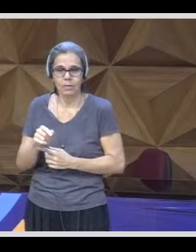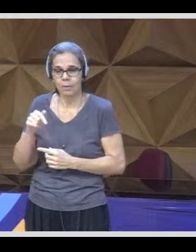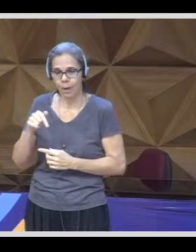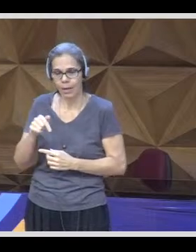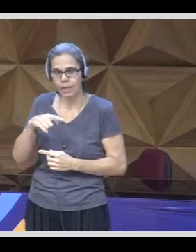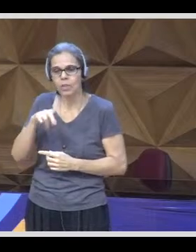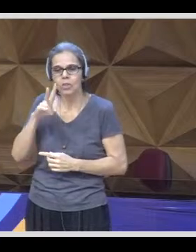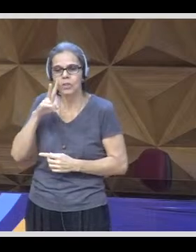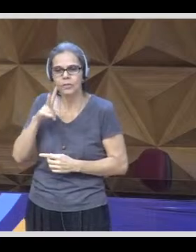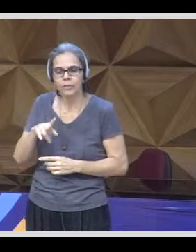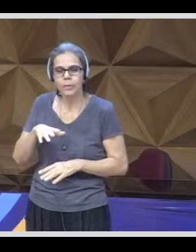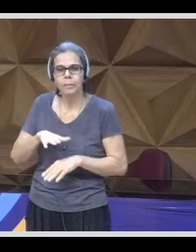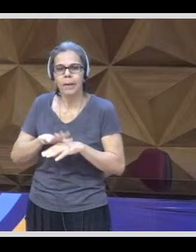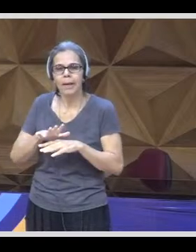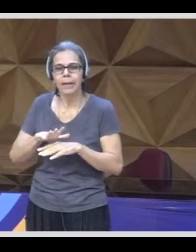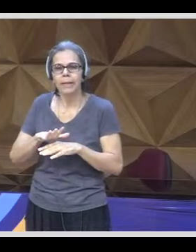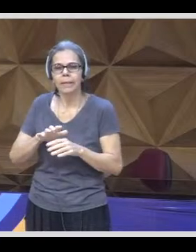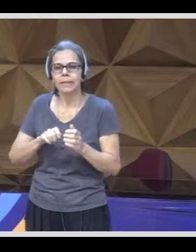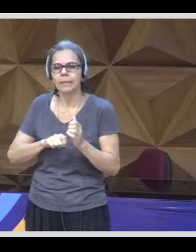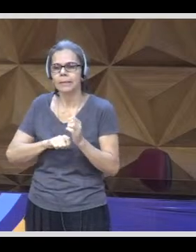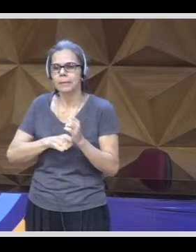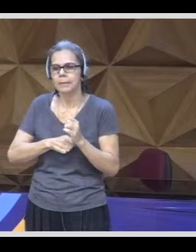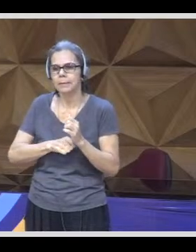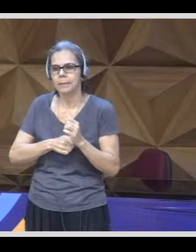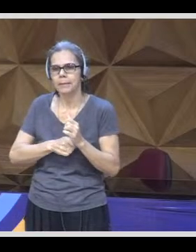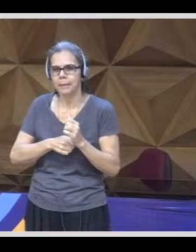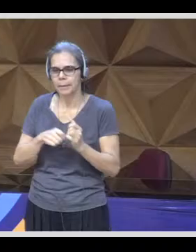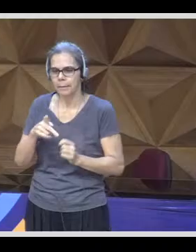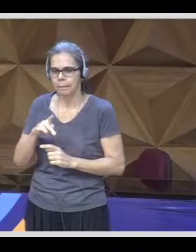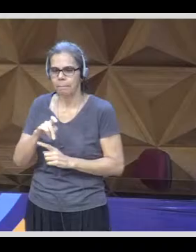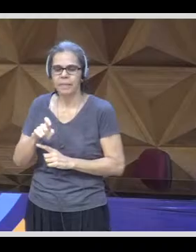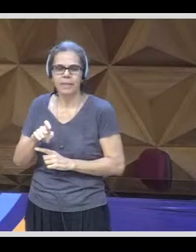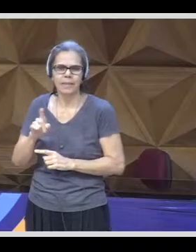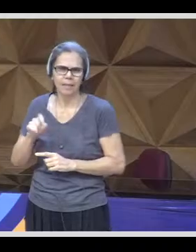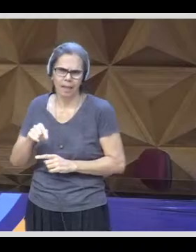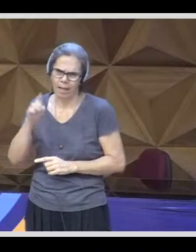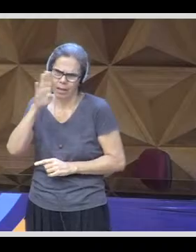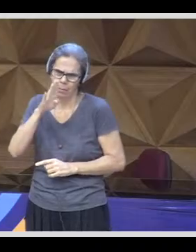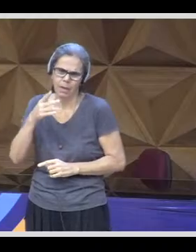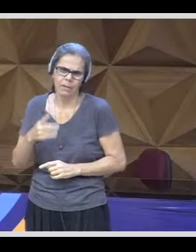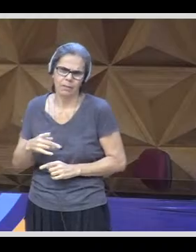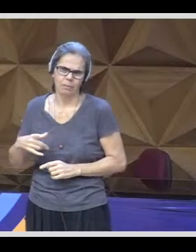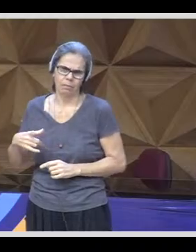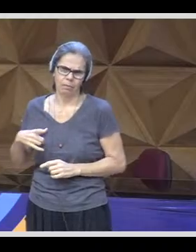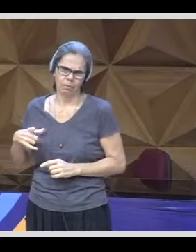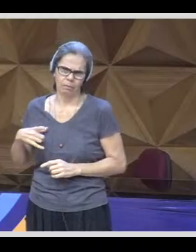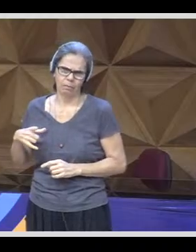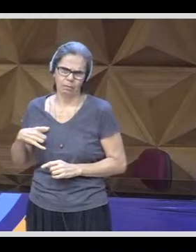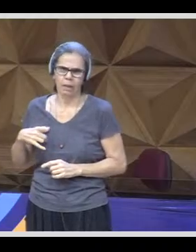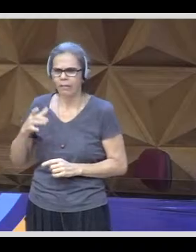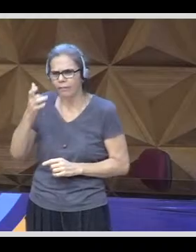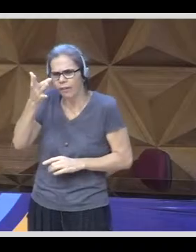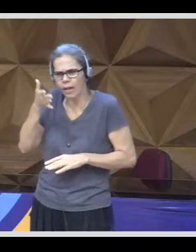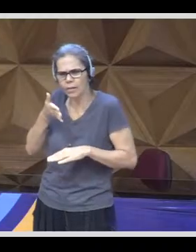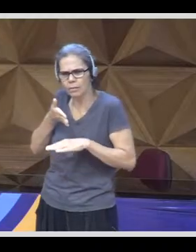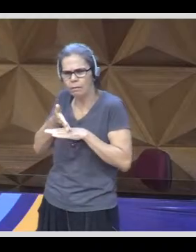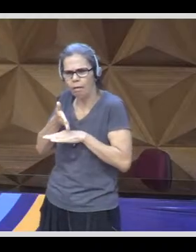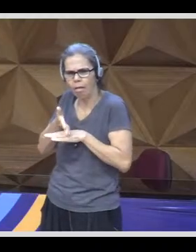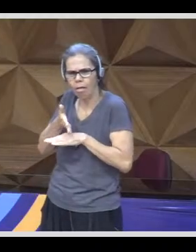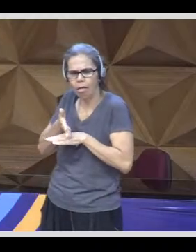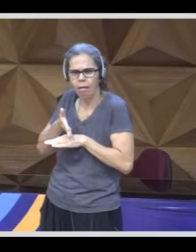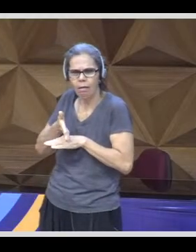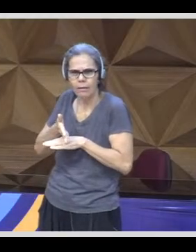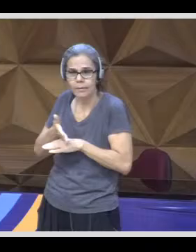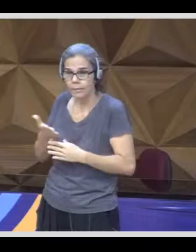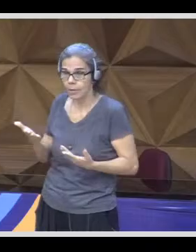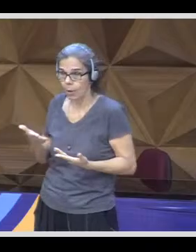payment system that we have, very easy to get access to. And our 13-year-old persona from Brazil